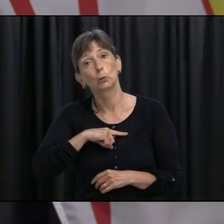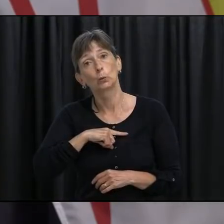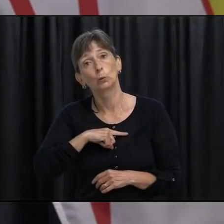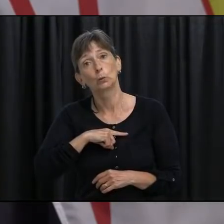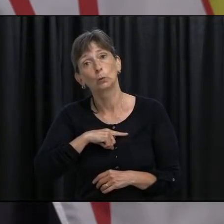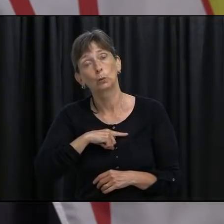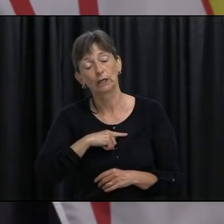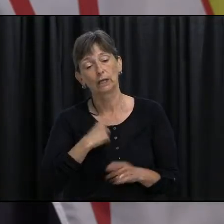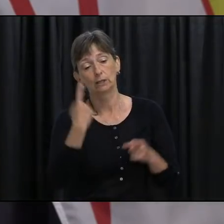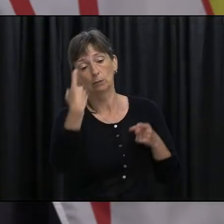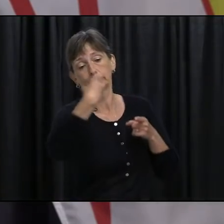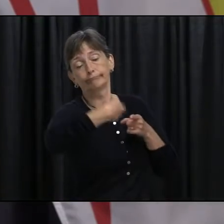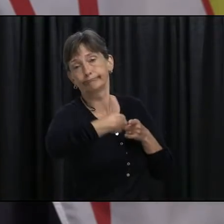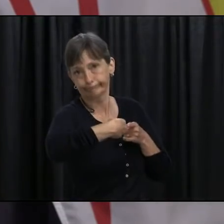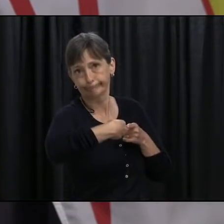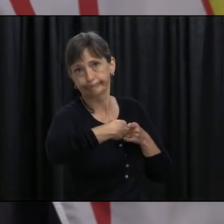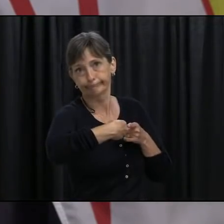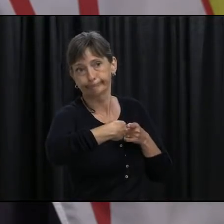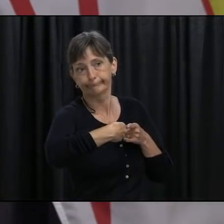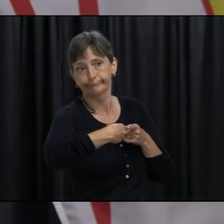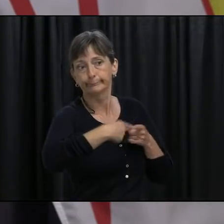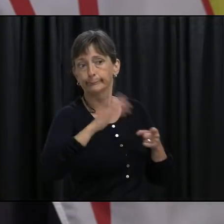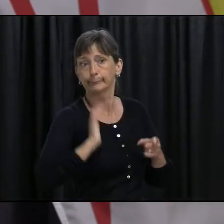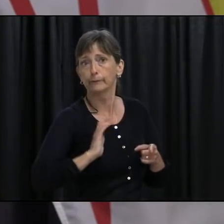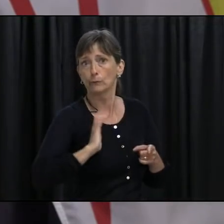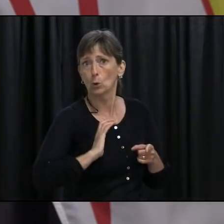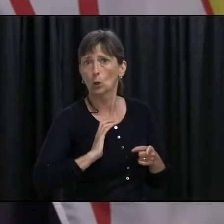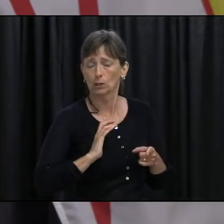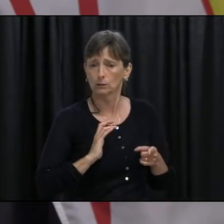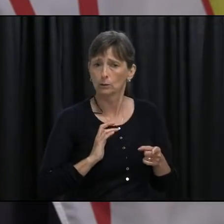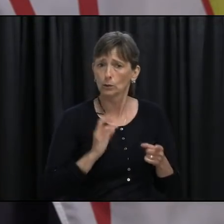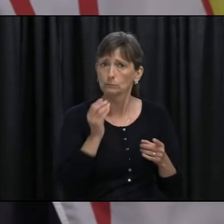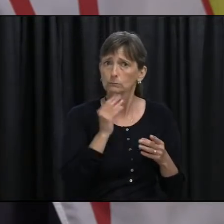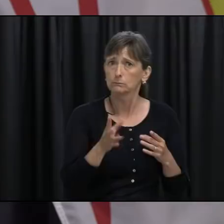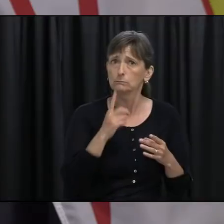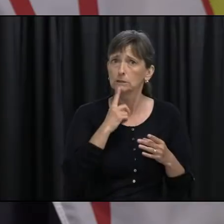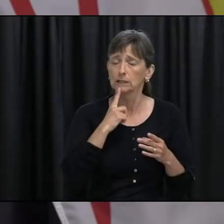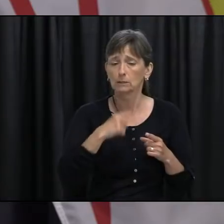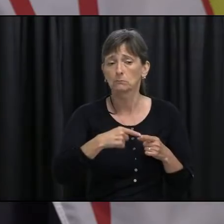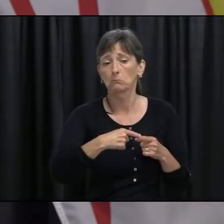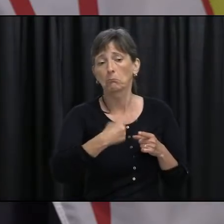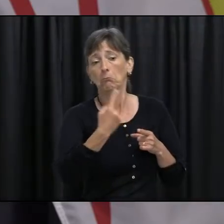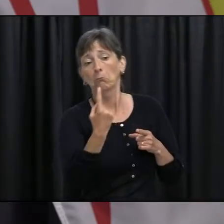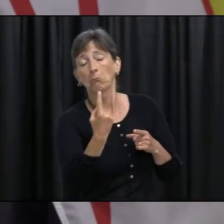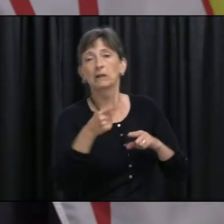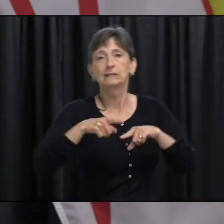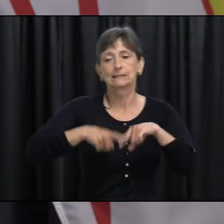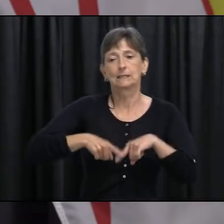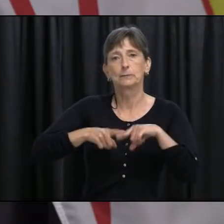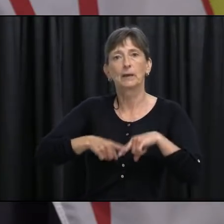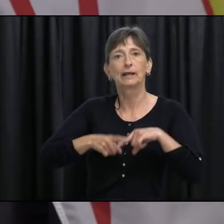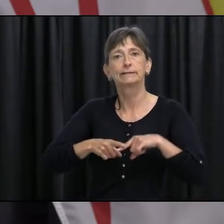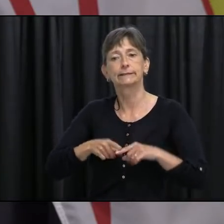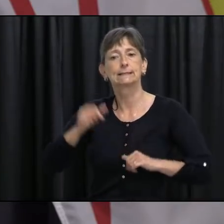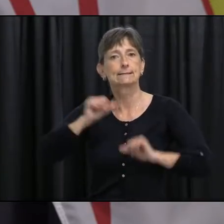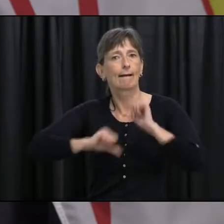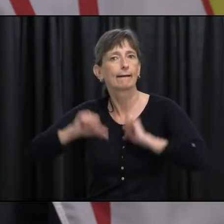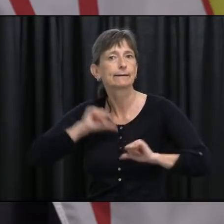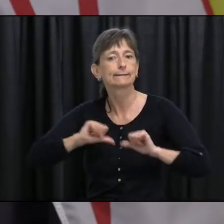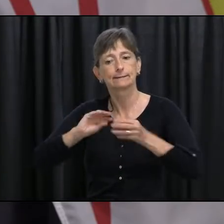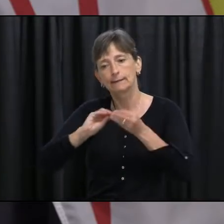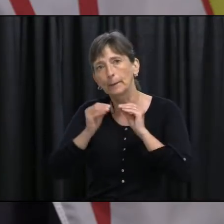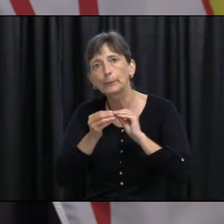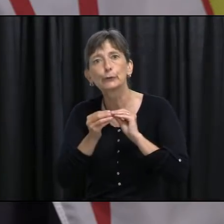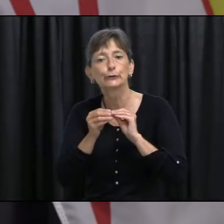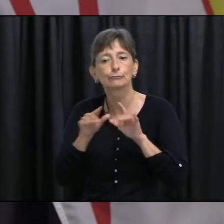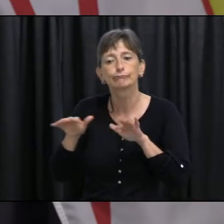restrictions, or when we put the travel restrictions in place, we said at that time that, releasing those travel restrictions would depend on epidemiology elsewhere in the country. And